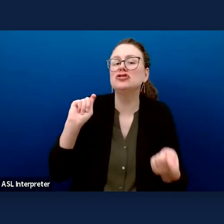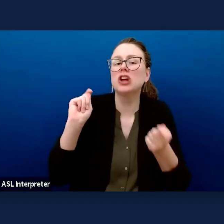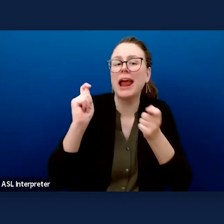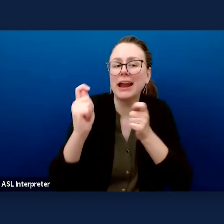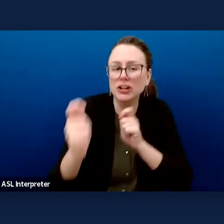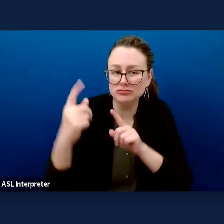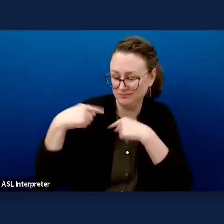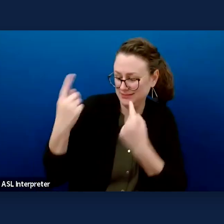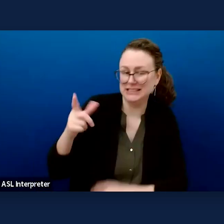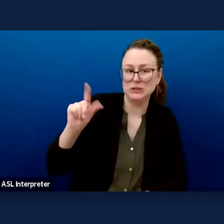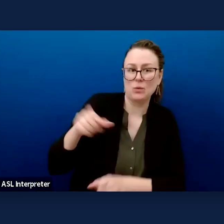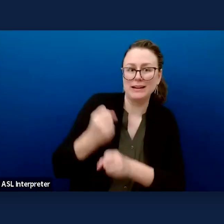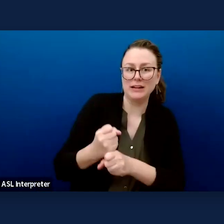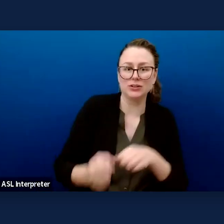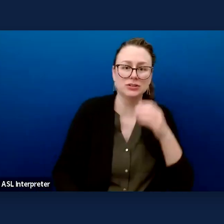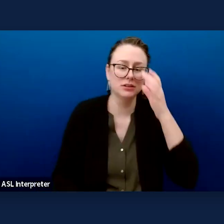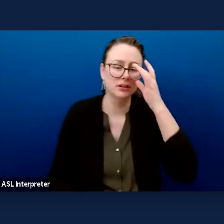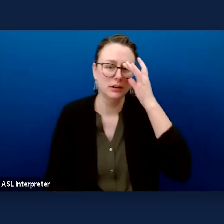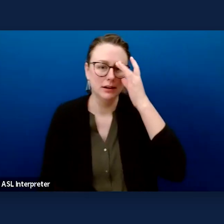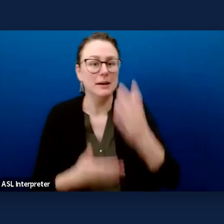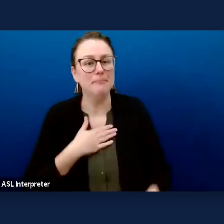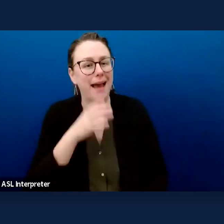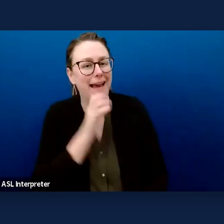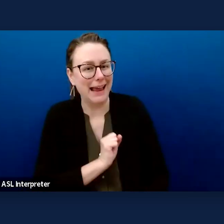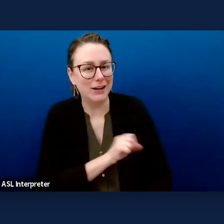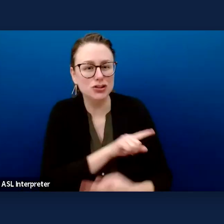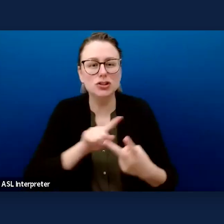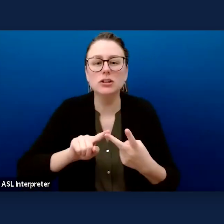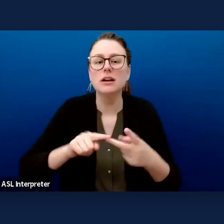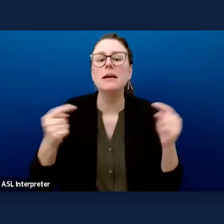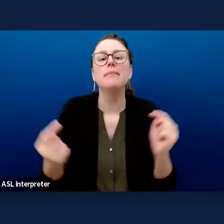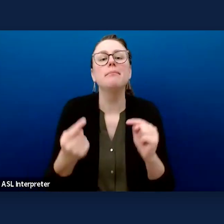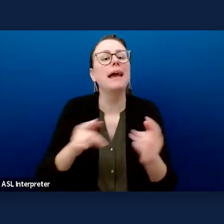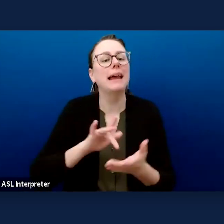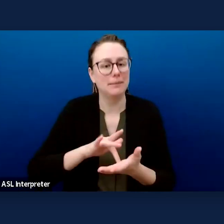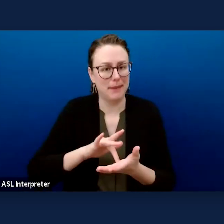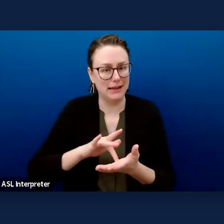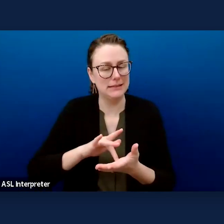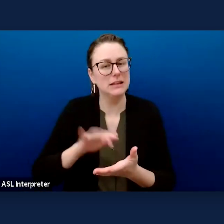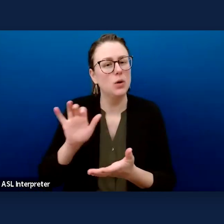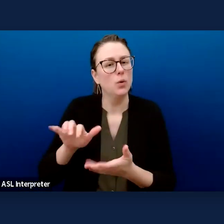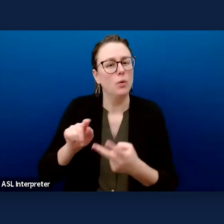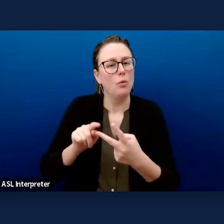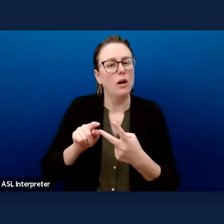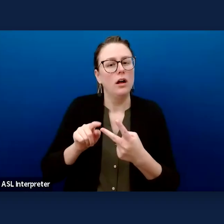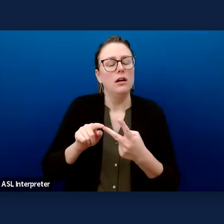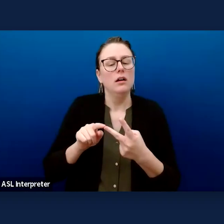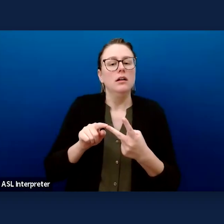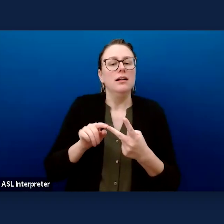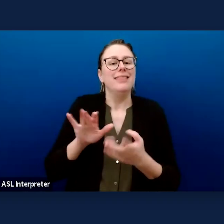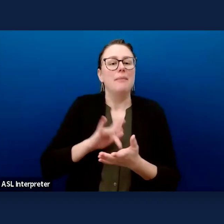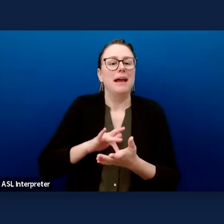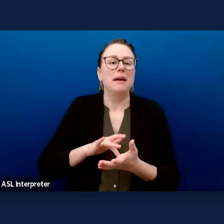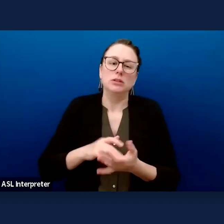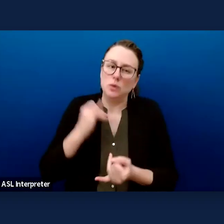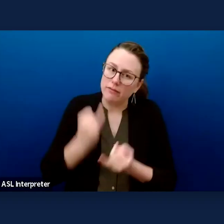way? Age and pain meds, and the pain meds were the final